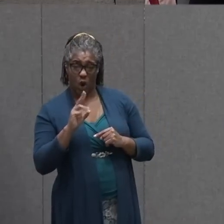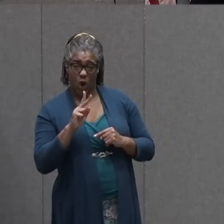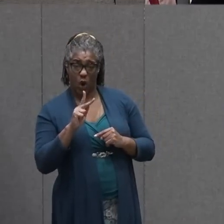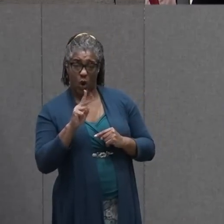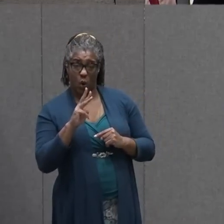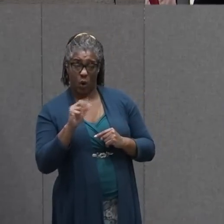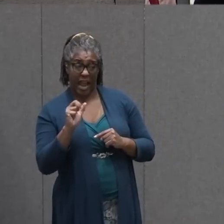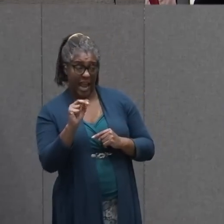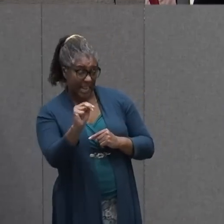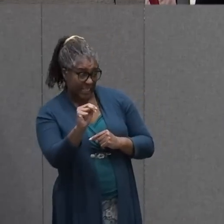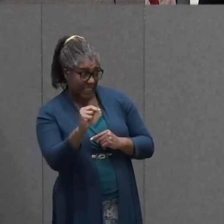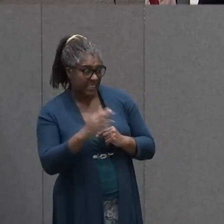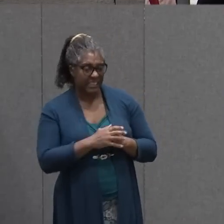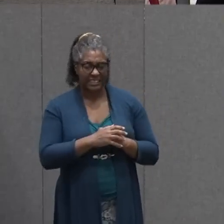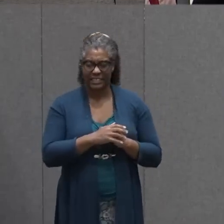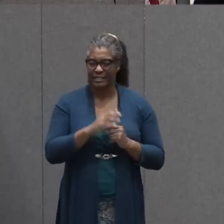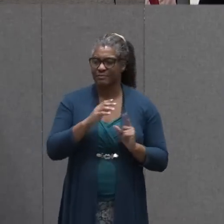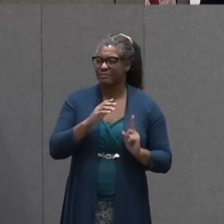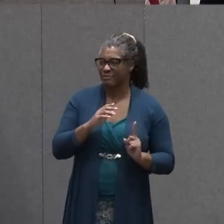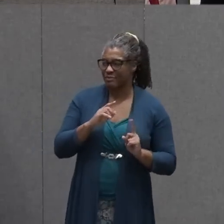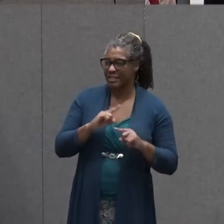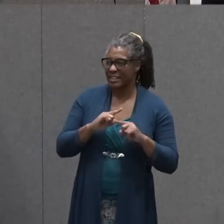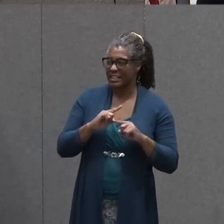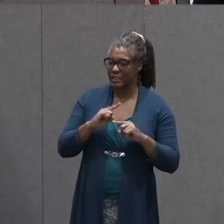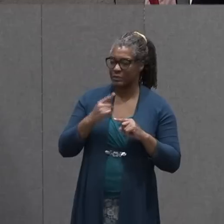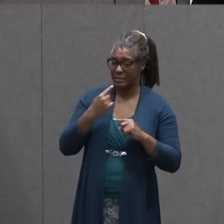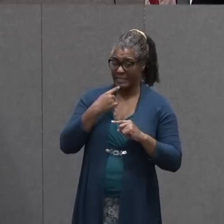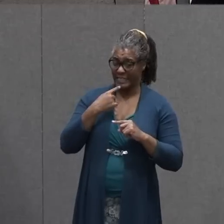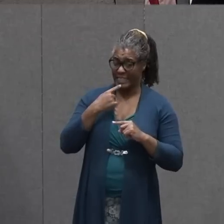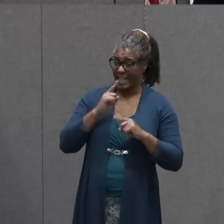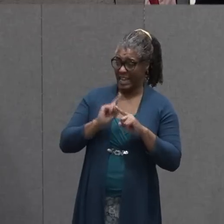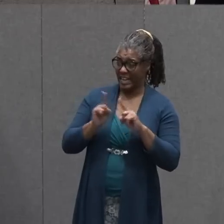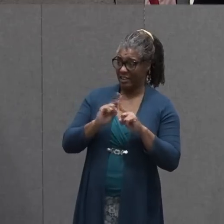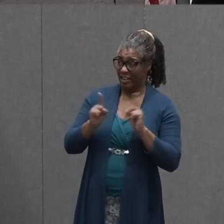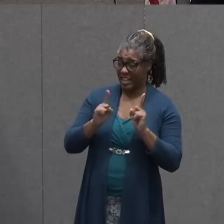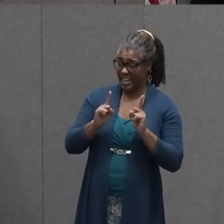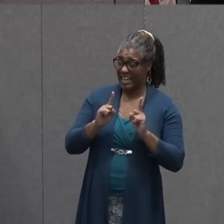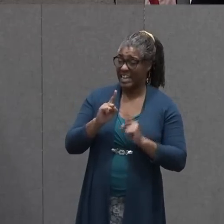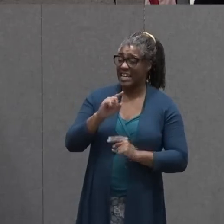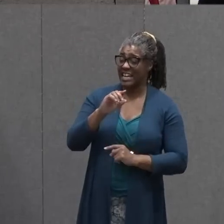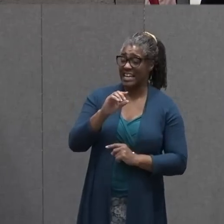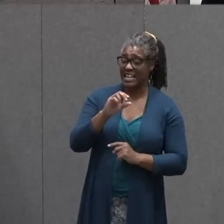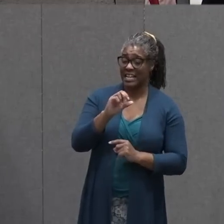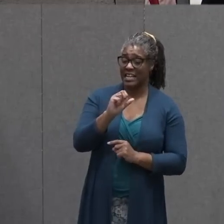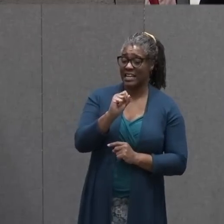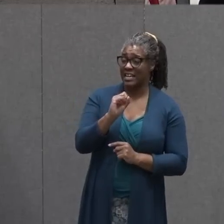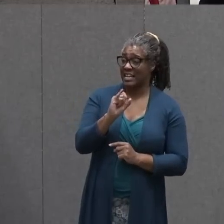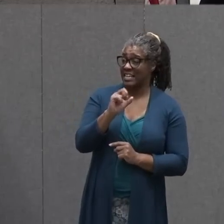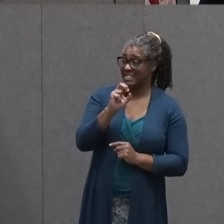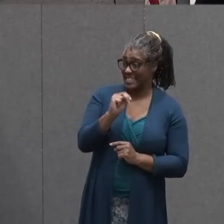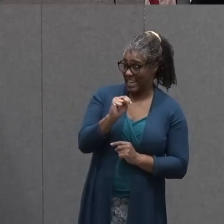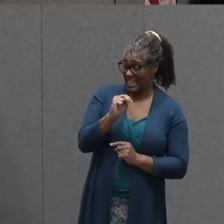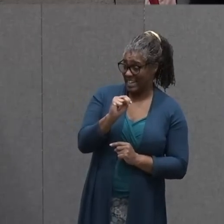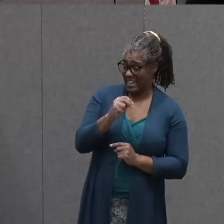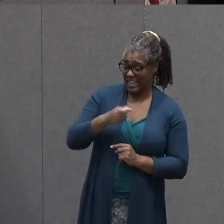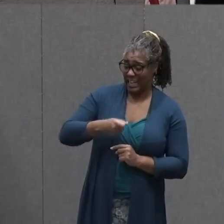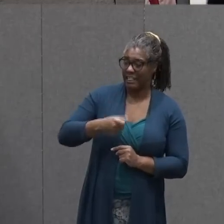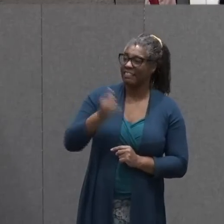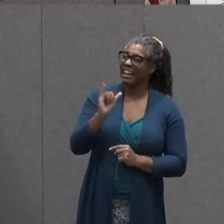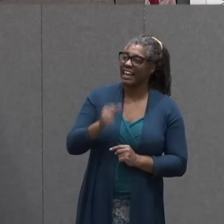Potato. Tomato. Tomato. Eh. It's actually called cinquain, but I just learned that today.